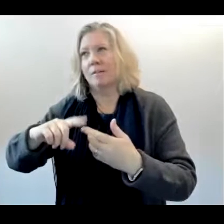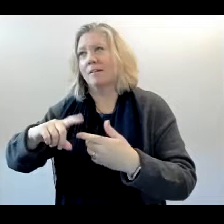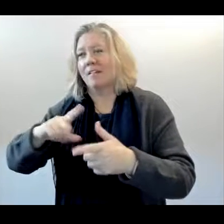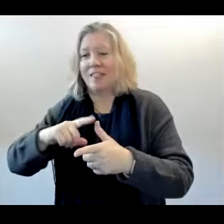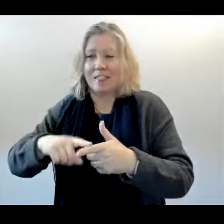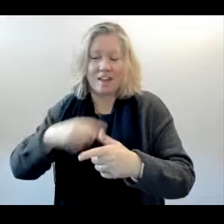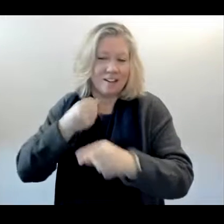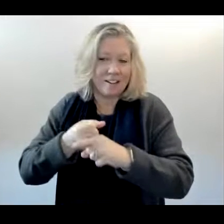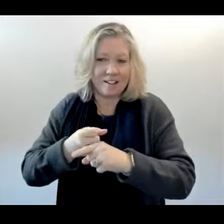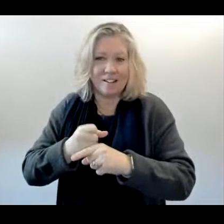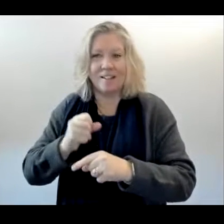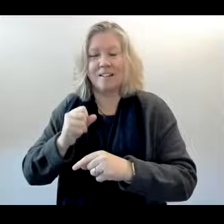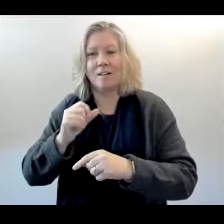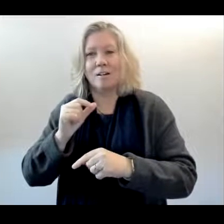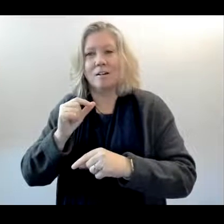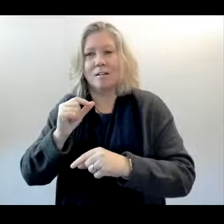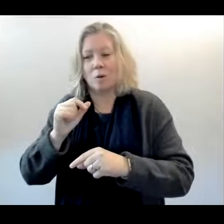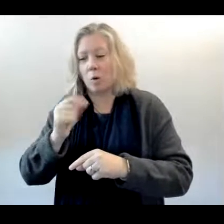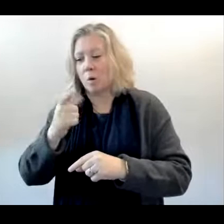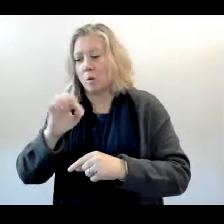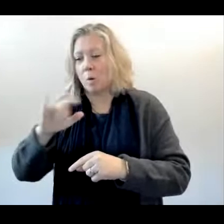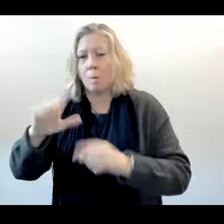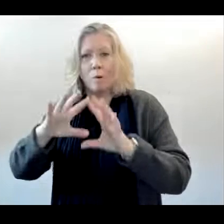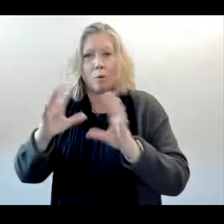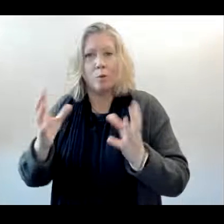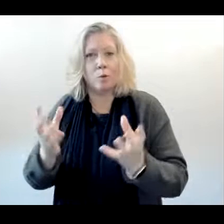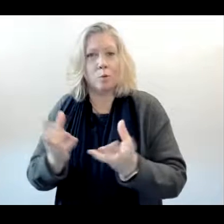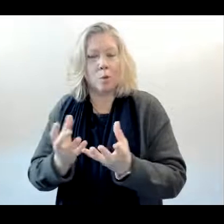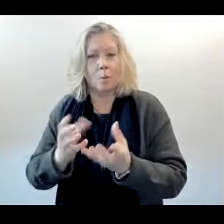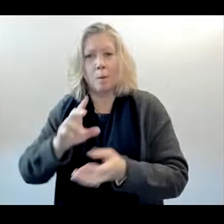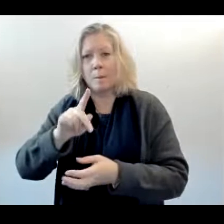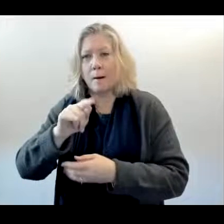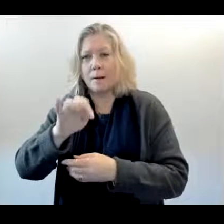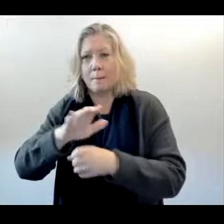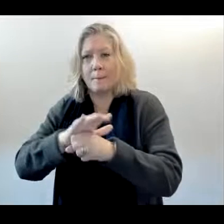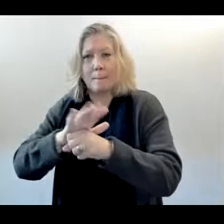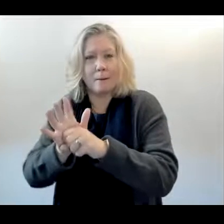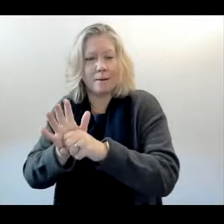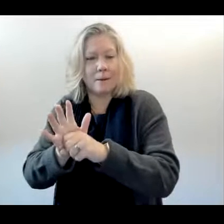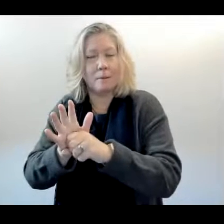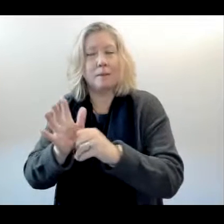hard to think of, a more sort of trying way to start your tenure.